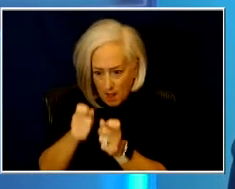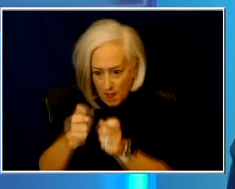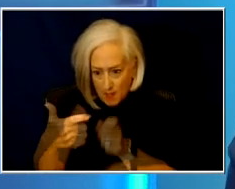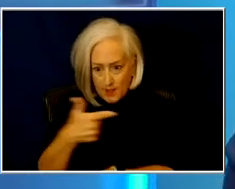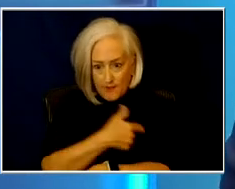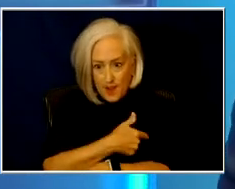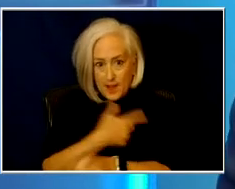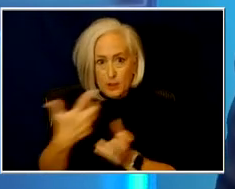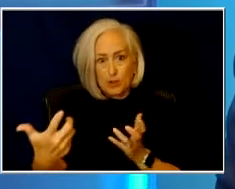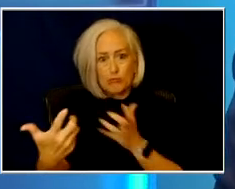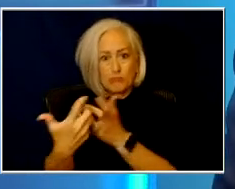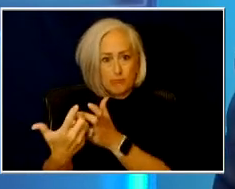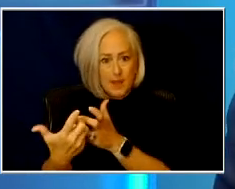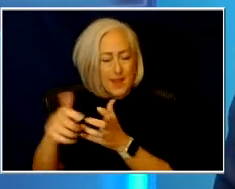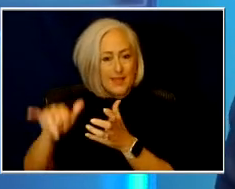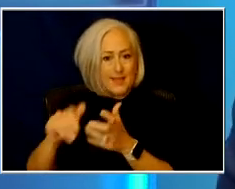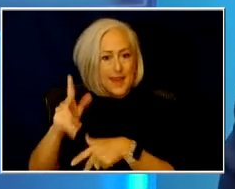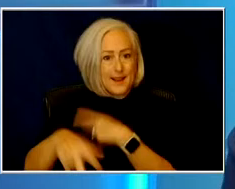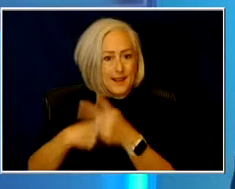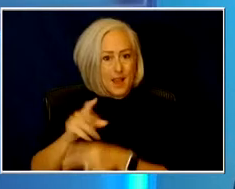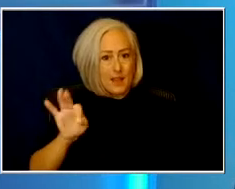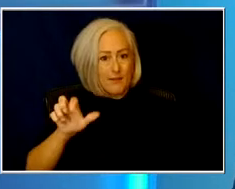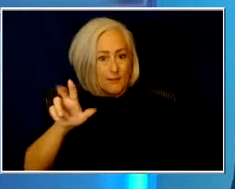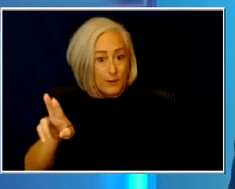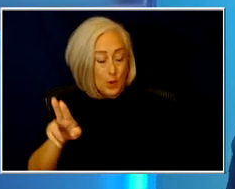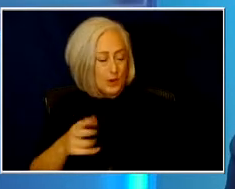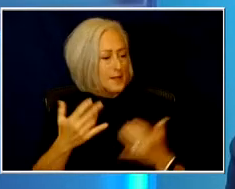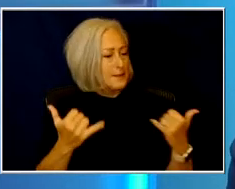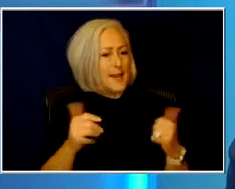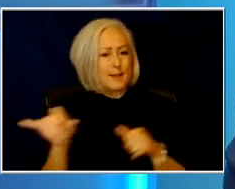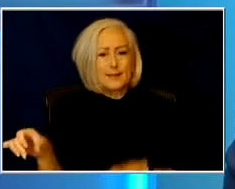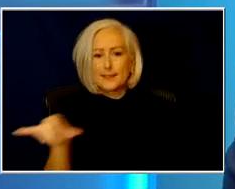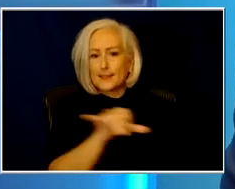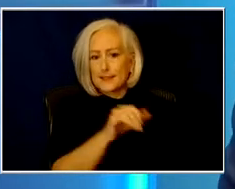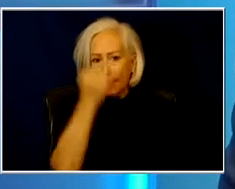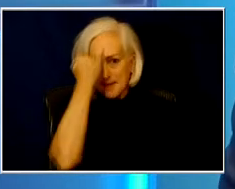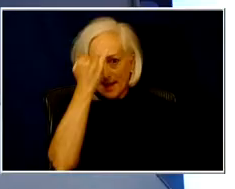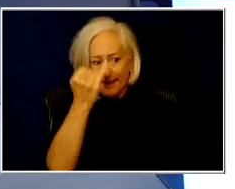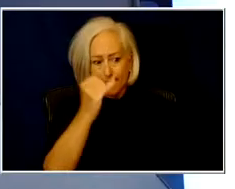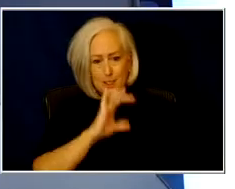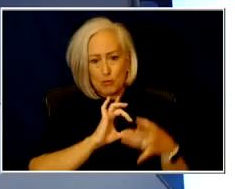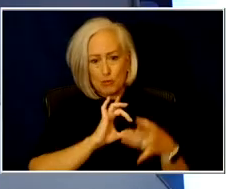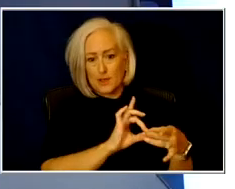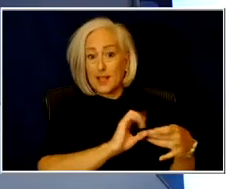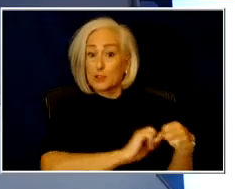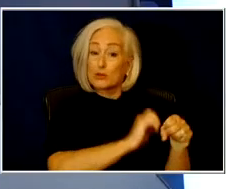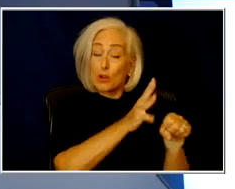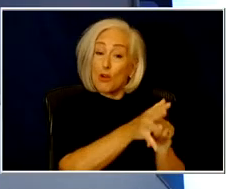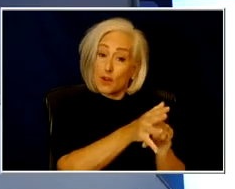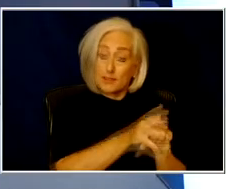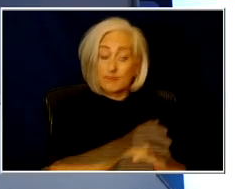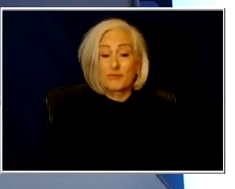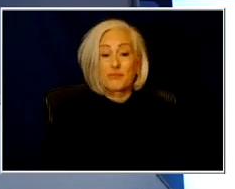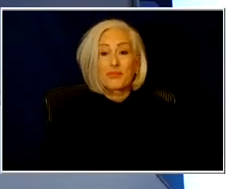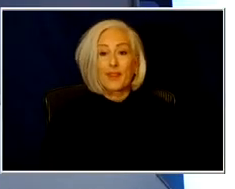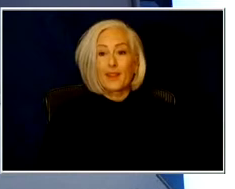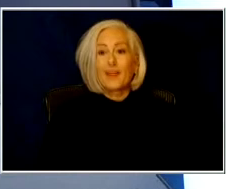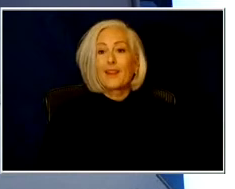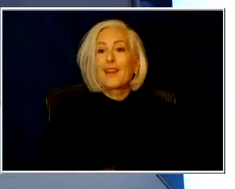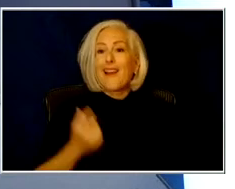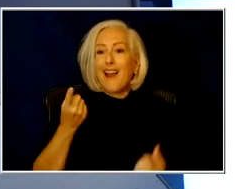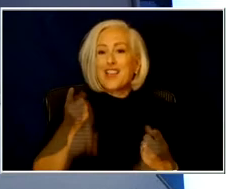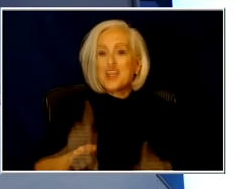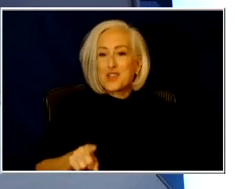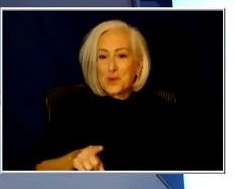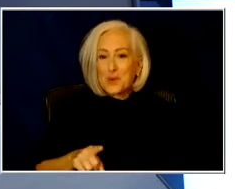not really unlike that process it's just for it's for covert vaccines yeah you know I agree with you I think we should be clear on a couple